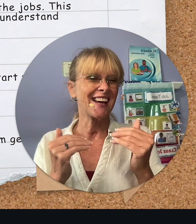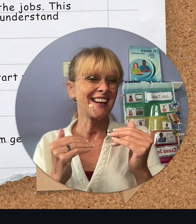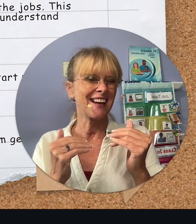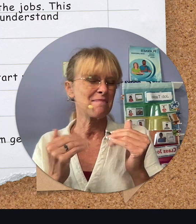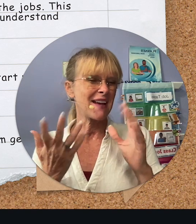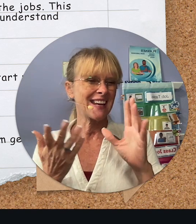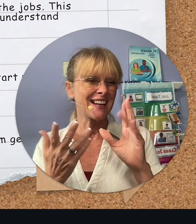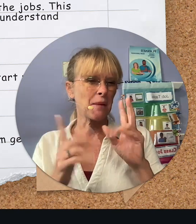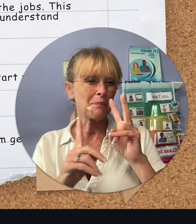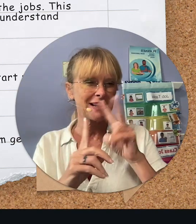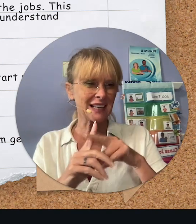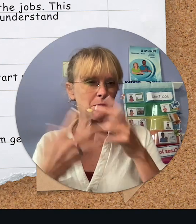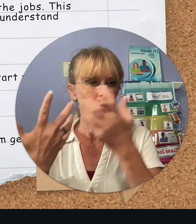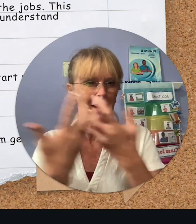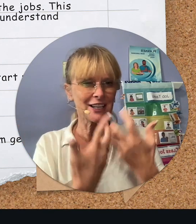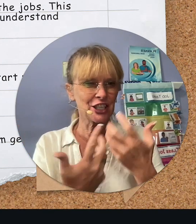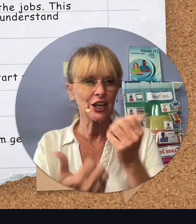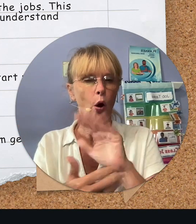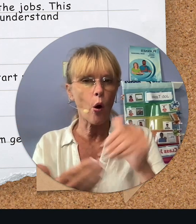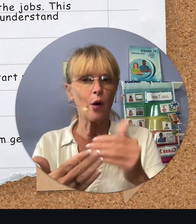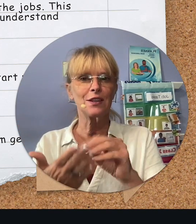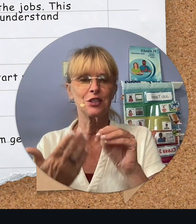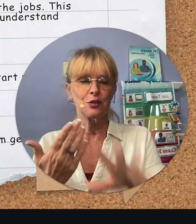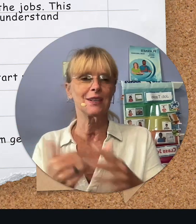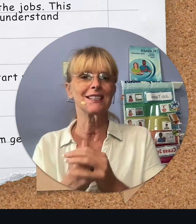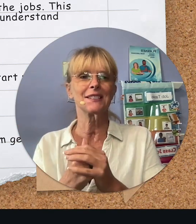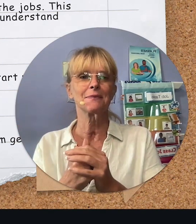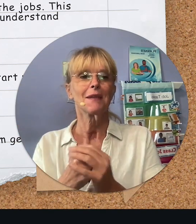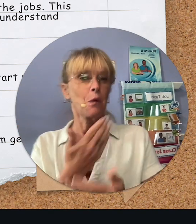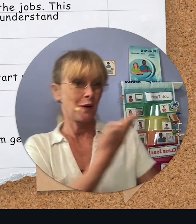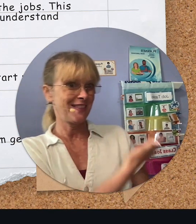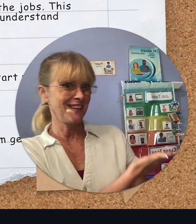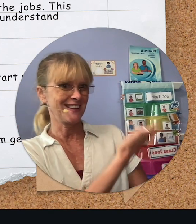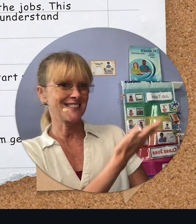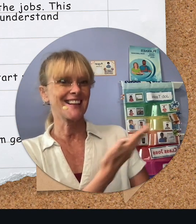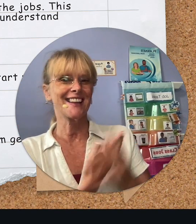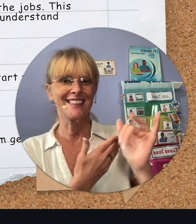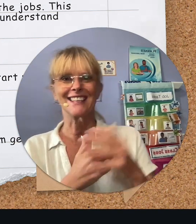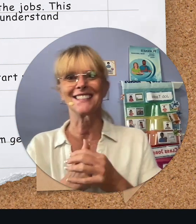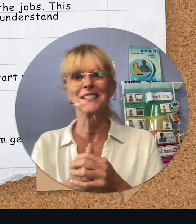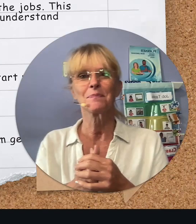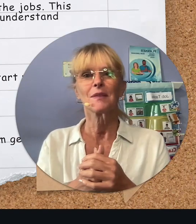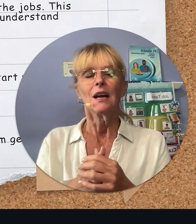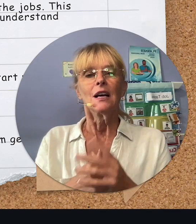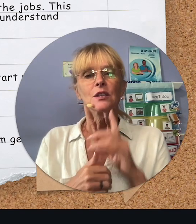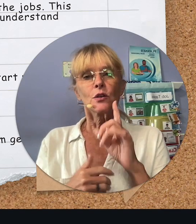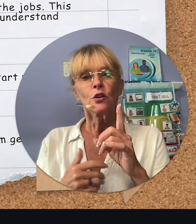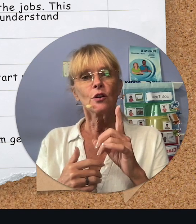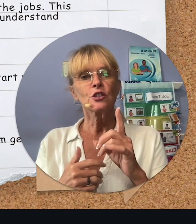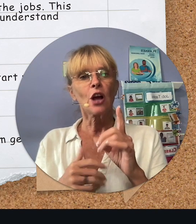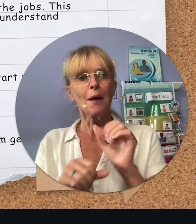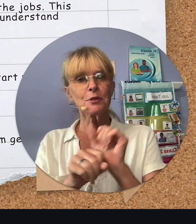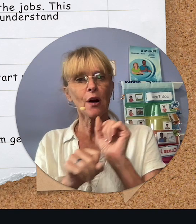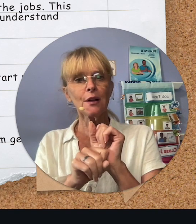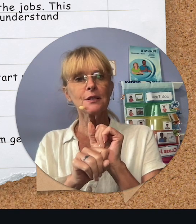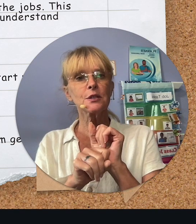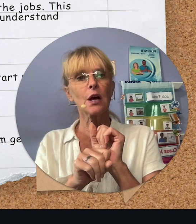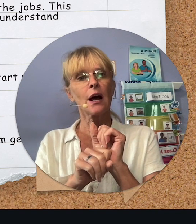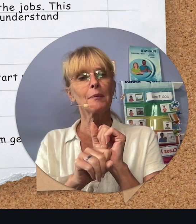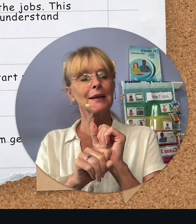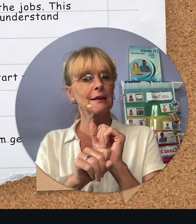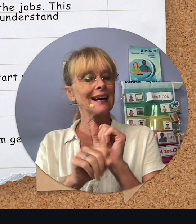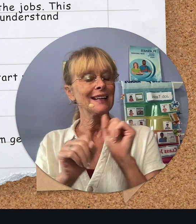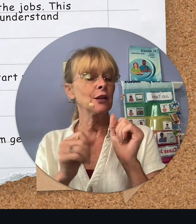ahead and make it applicable, matching all the students with these like this. So your job